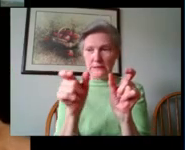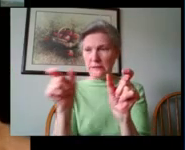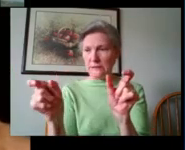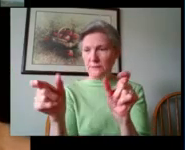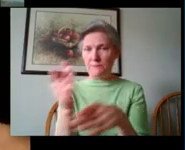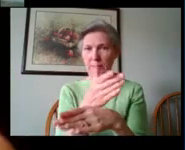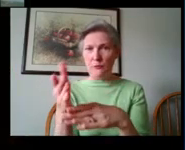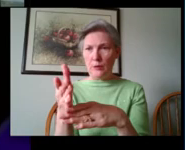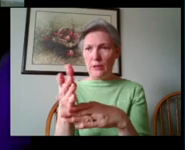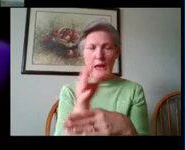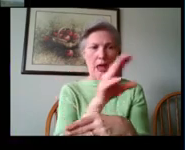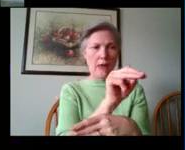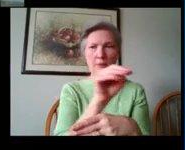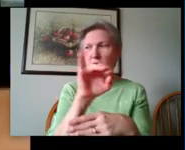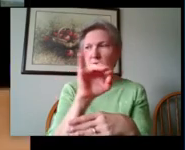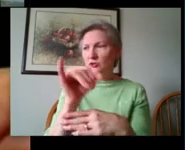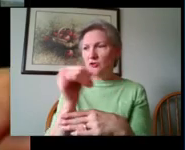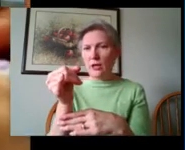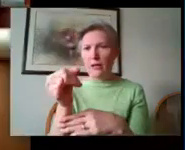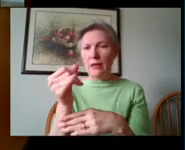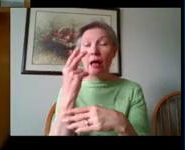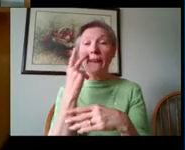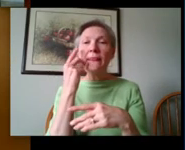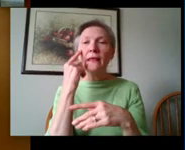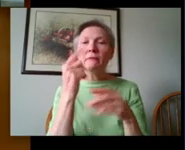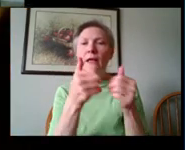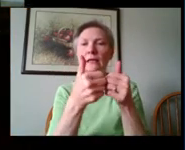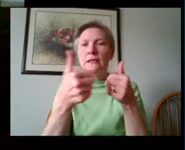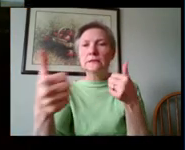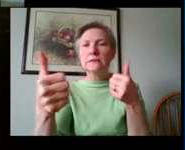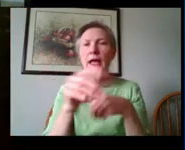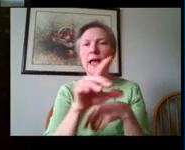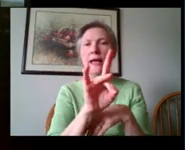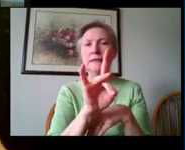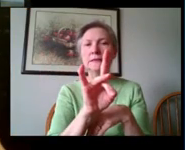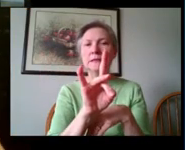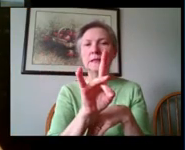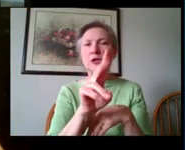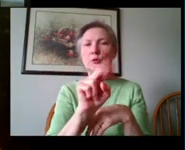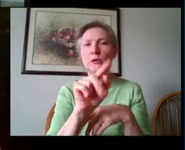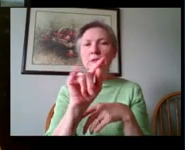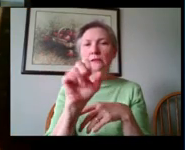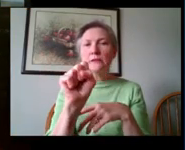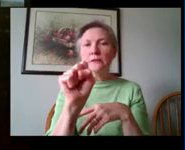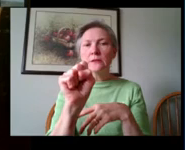and J. So I can say that their distance is 8 units.